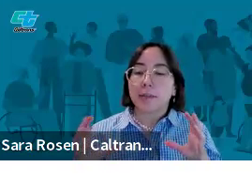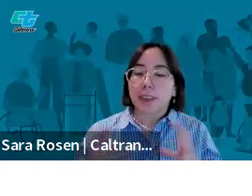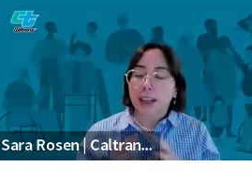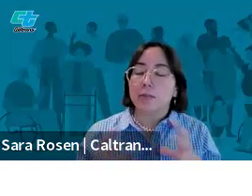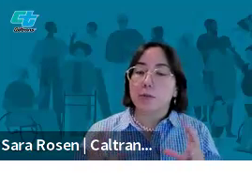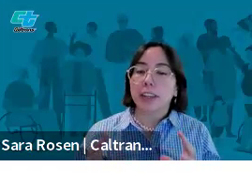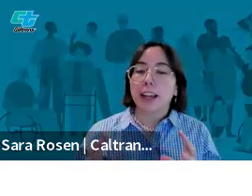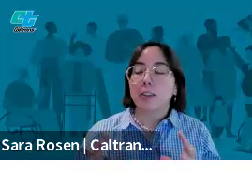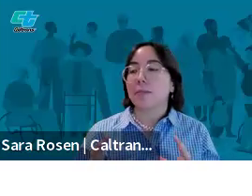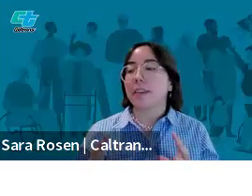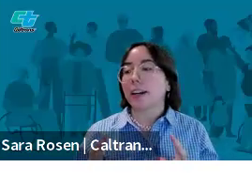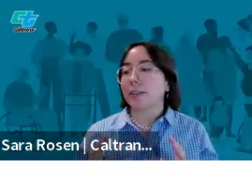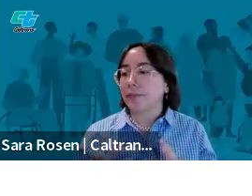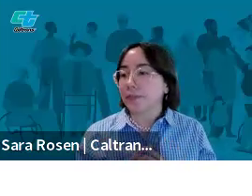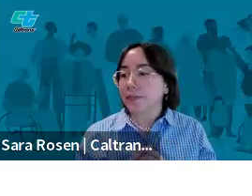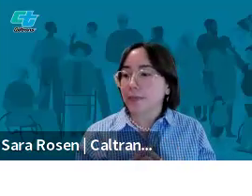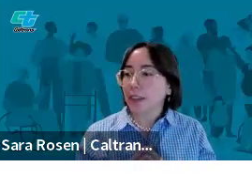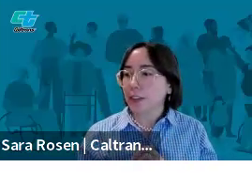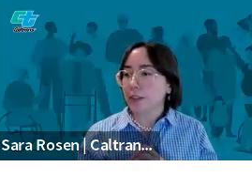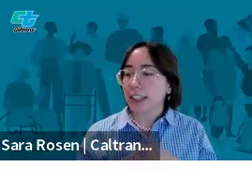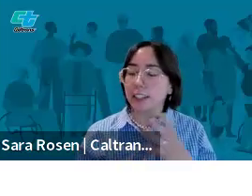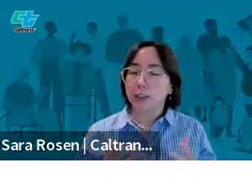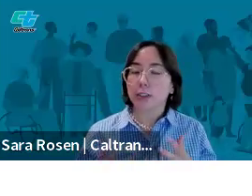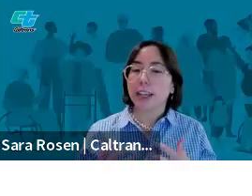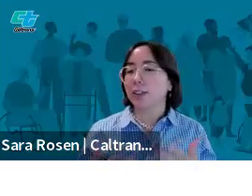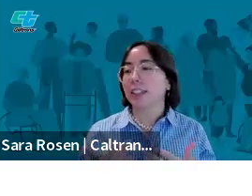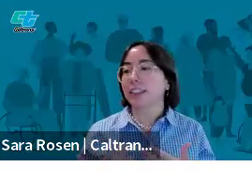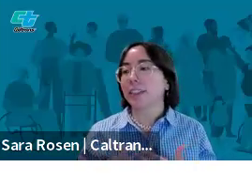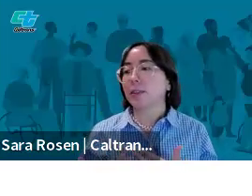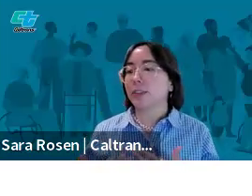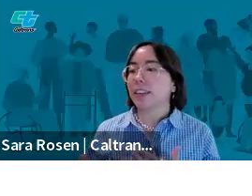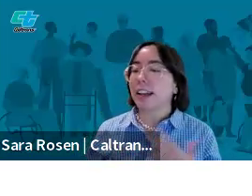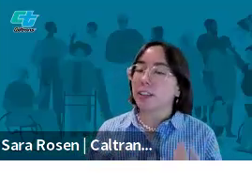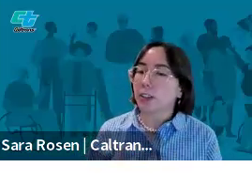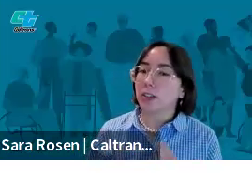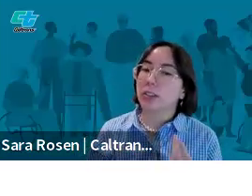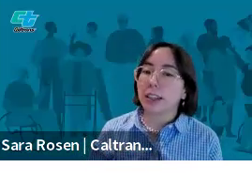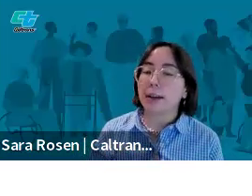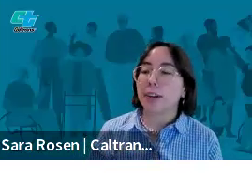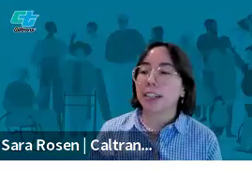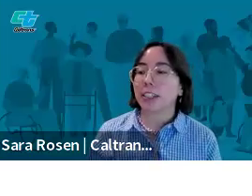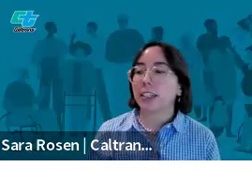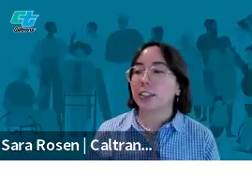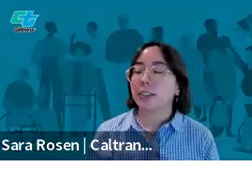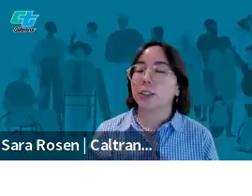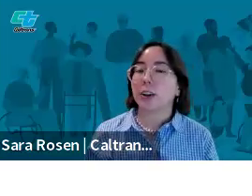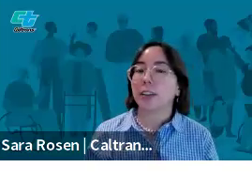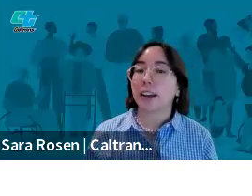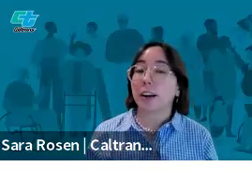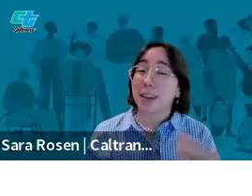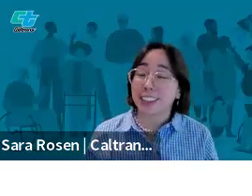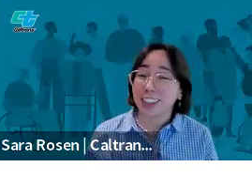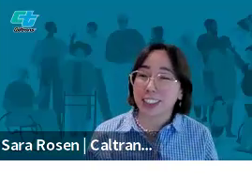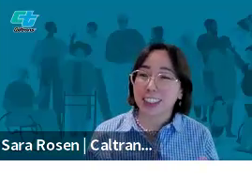and kind of moving out from there. So the internal Caltrans team is really that internal collaboration to